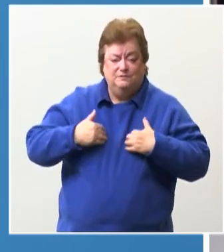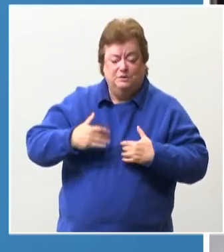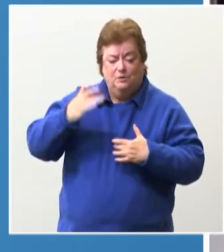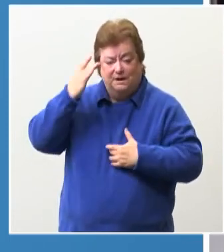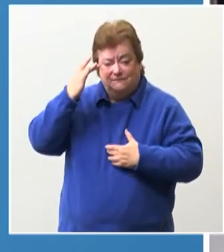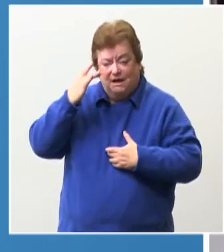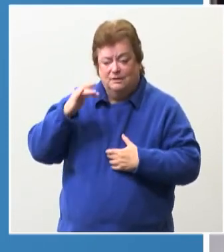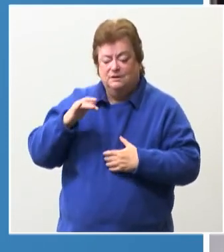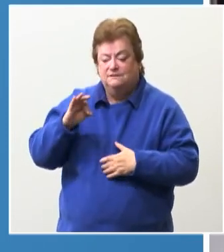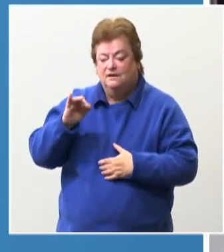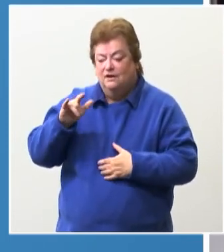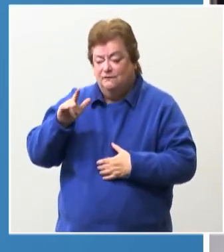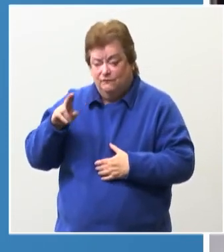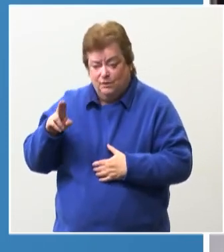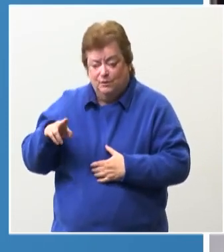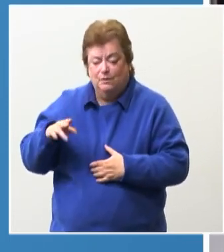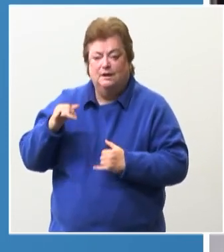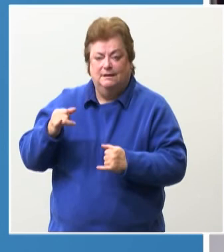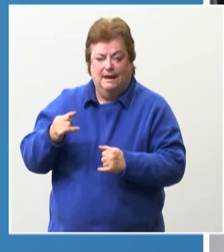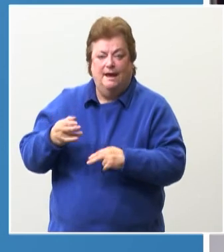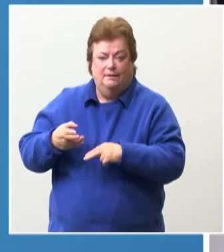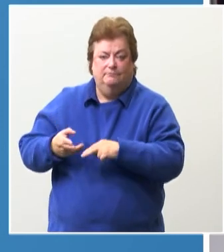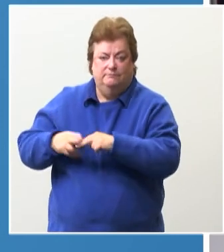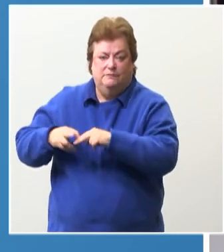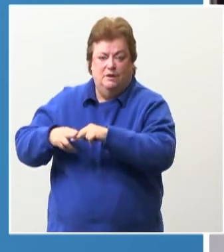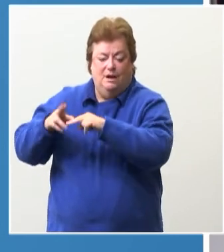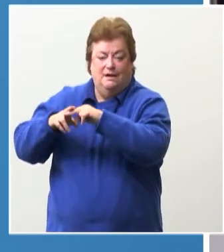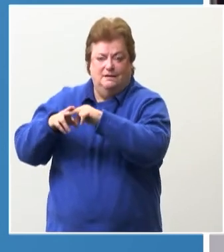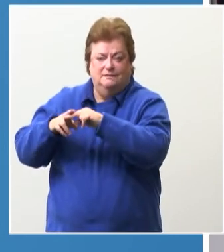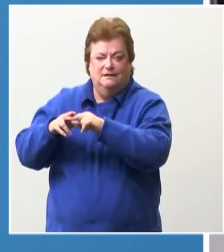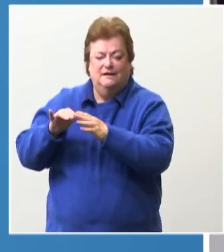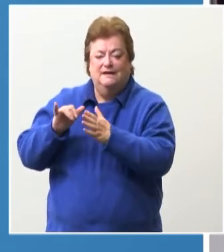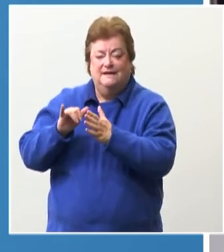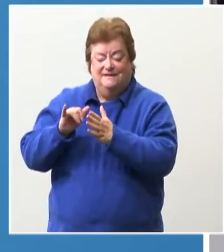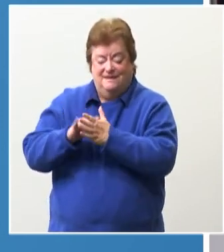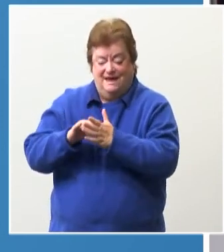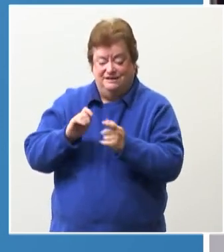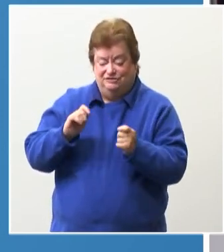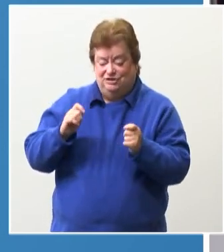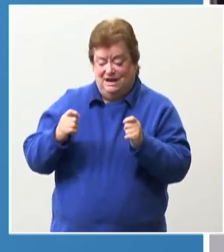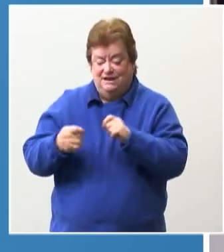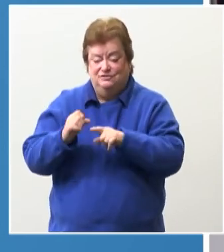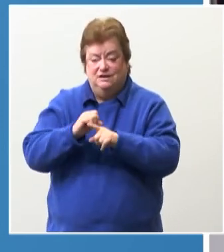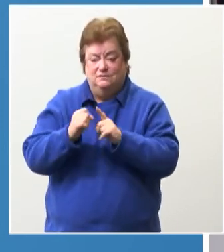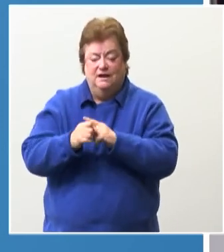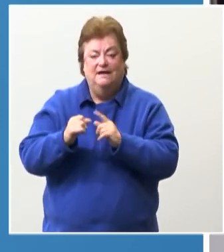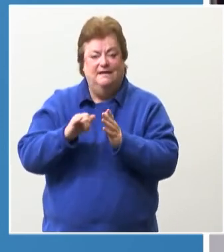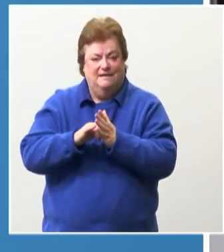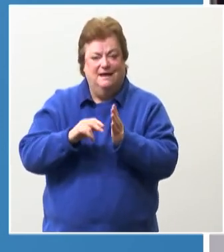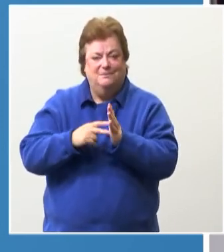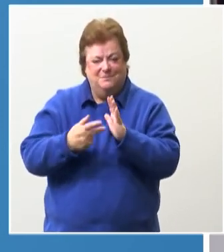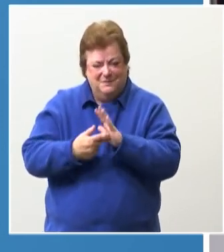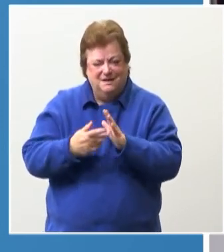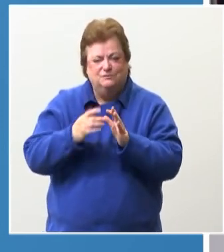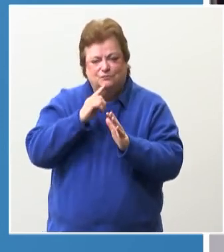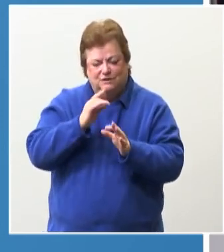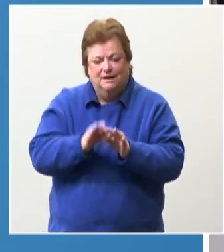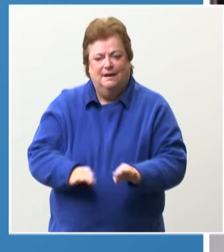like flu are ramping up. This evolving situation underscores the importance of